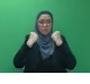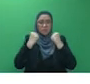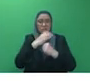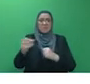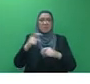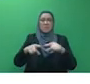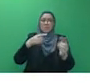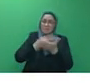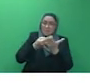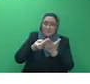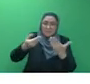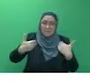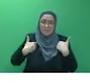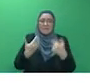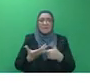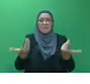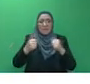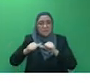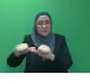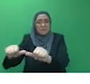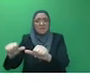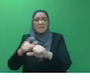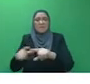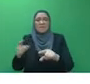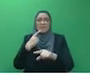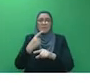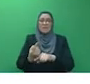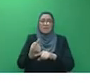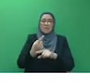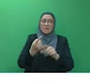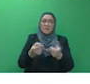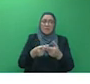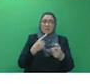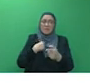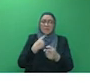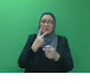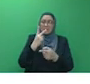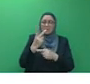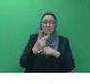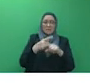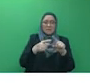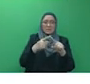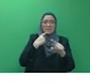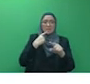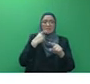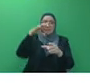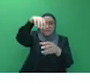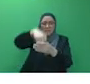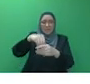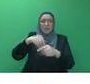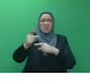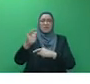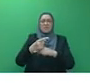um so i think it was one of the earliest people who did it was resolve and gazelle he took part he was part of a